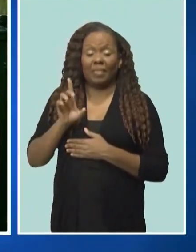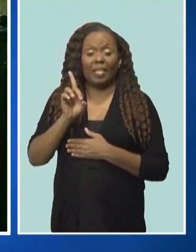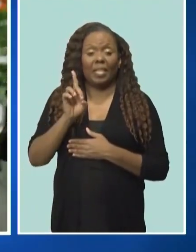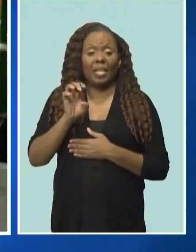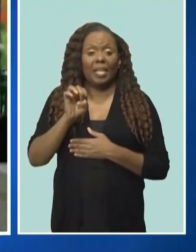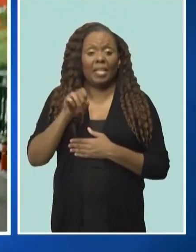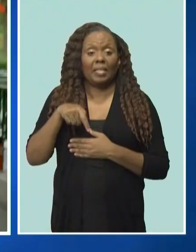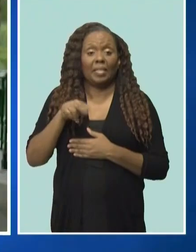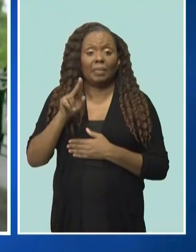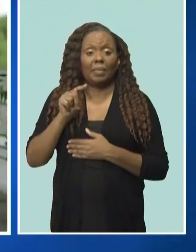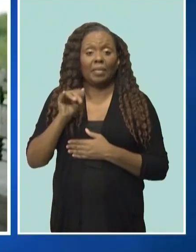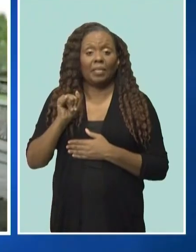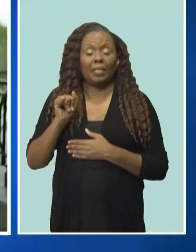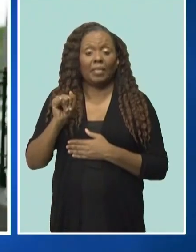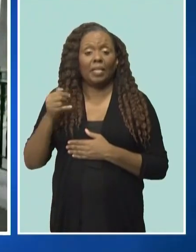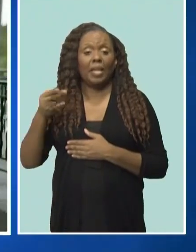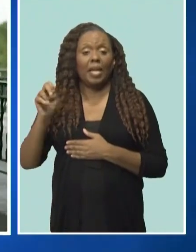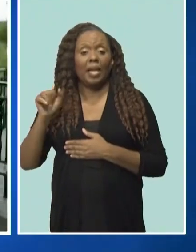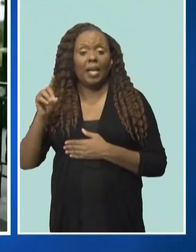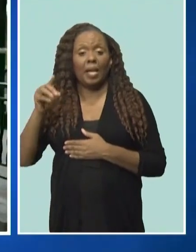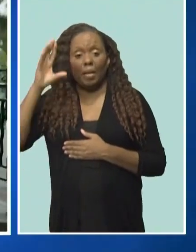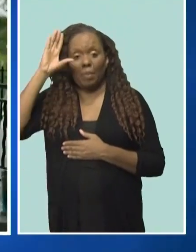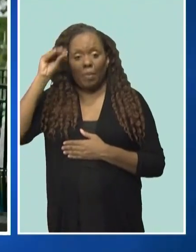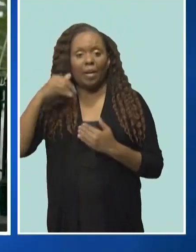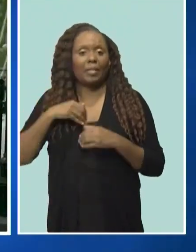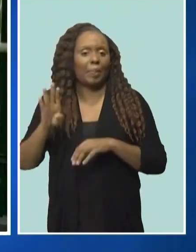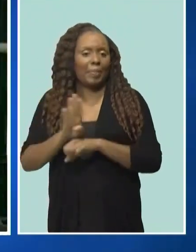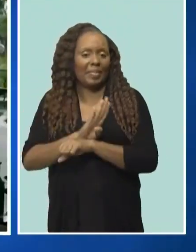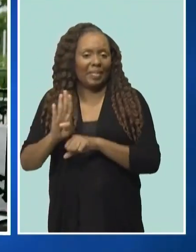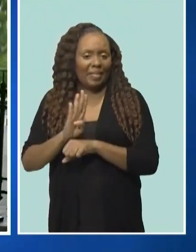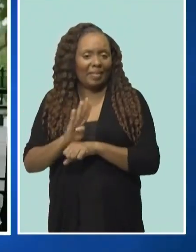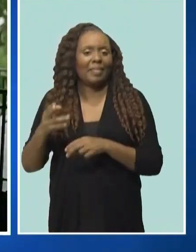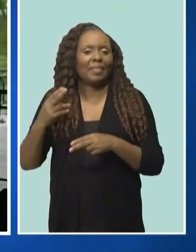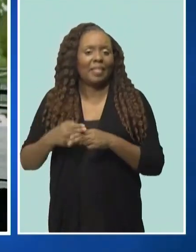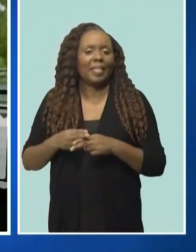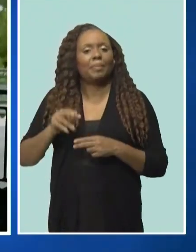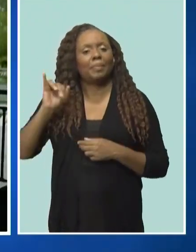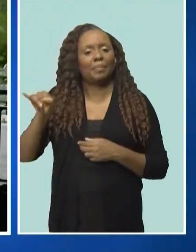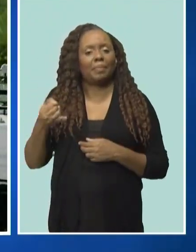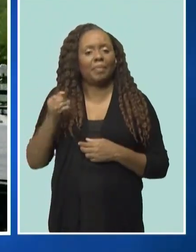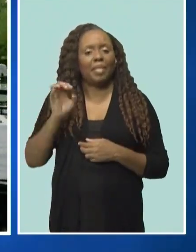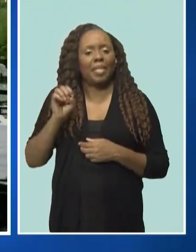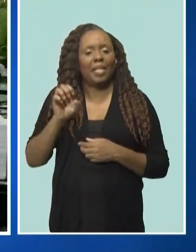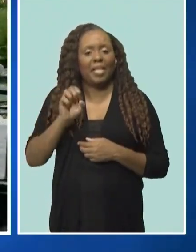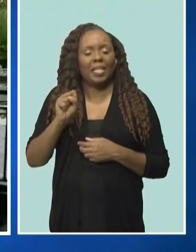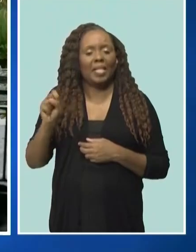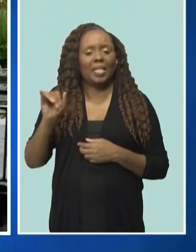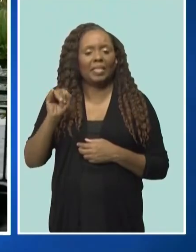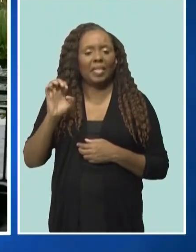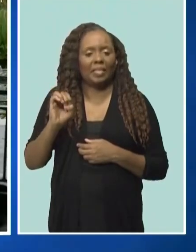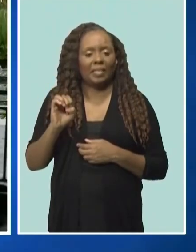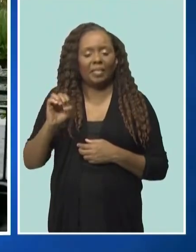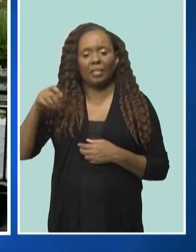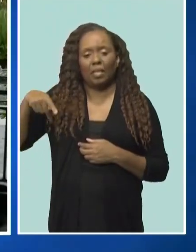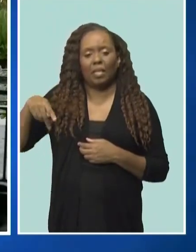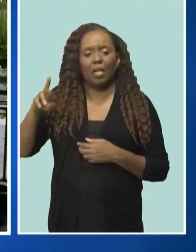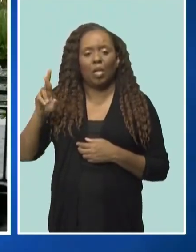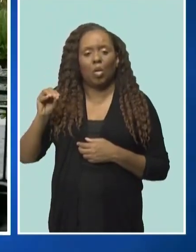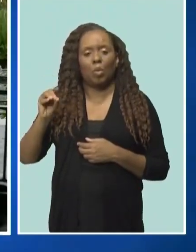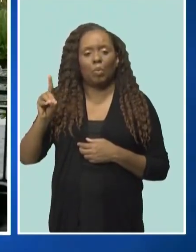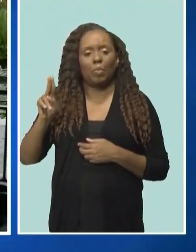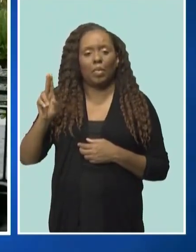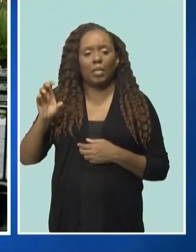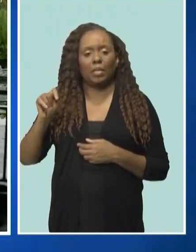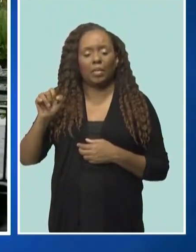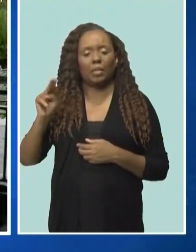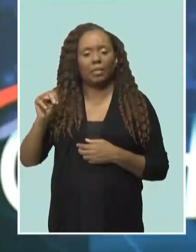News his business, Jessie's Productions, was inspired by a YouTuber, and he credits his mother, Tara Mears, for encouraging him to